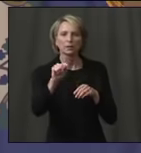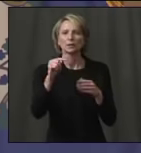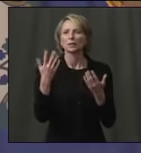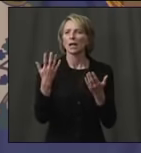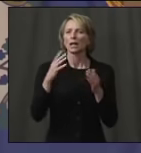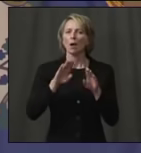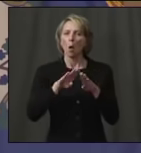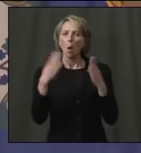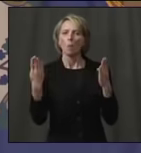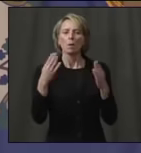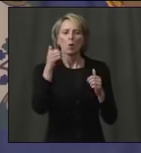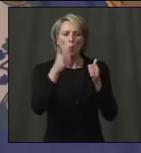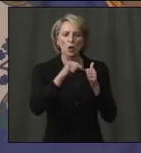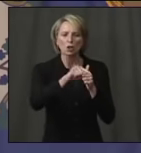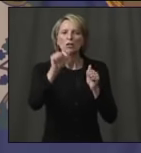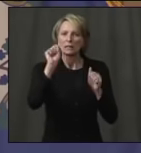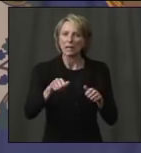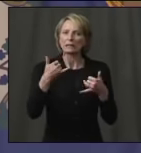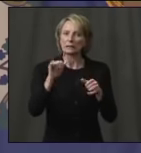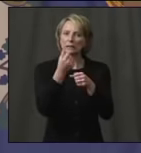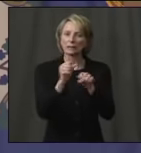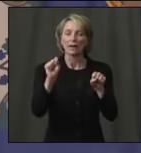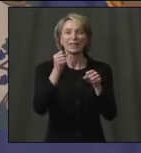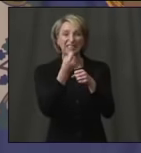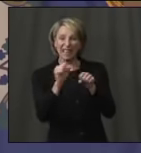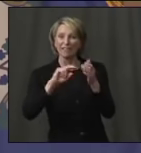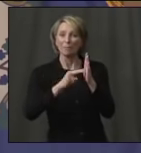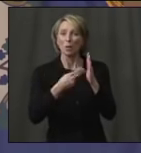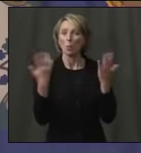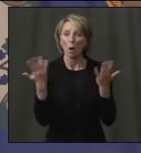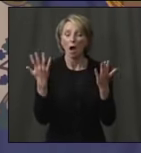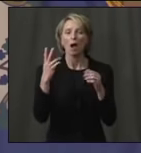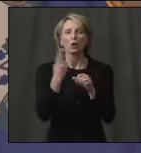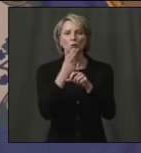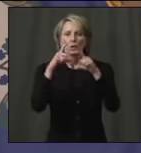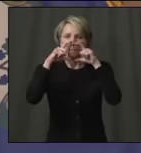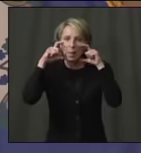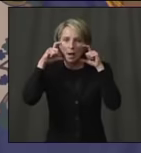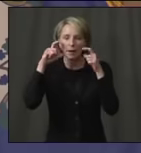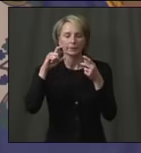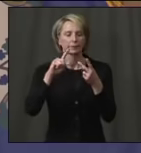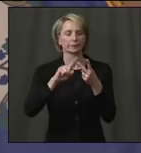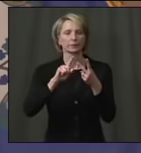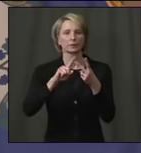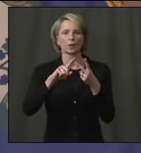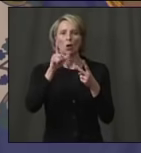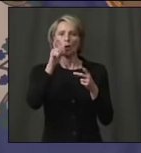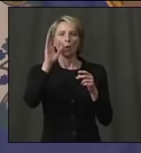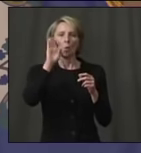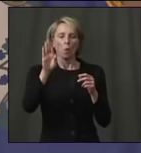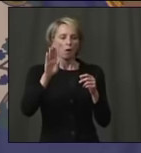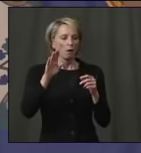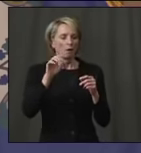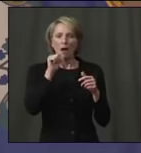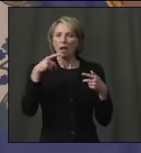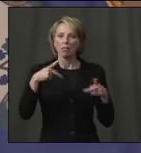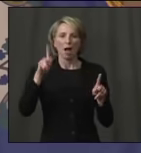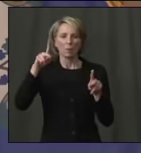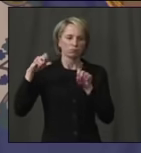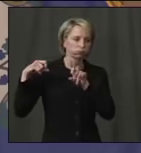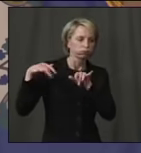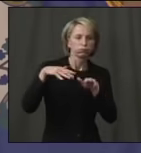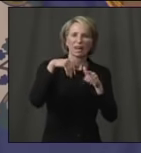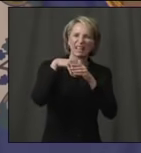mask, have the social distancing. So a lot of those retail stores on Main Street, the toy store in